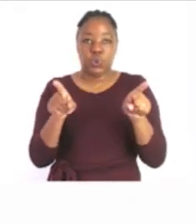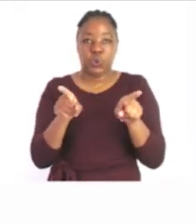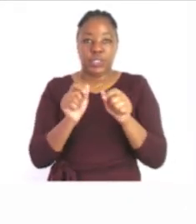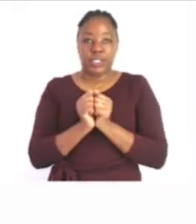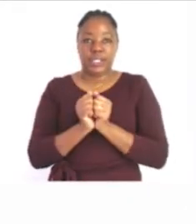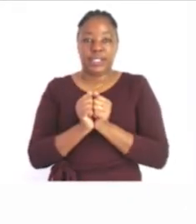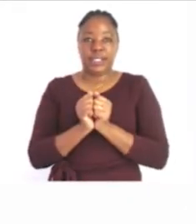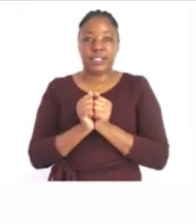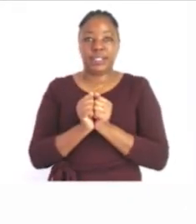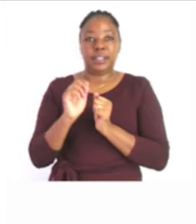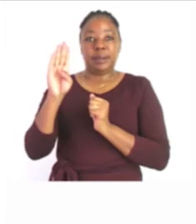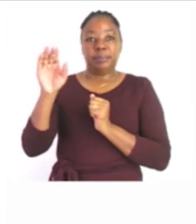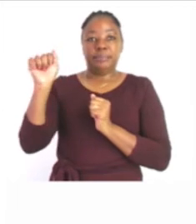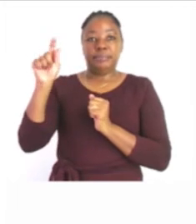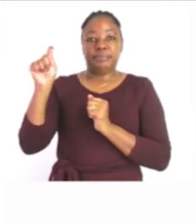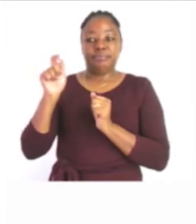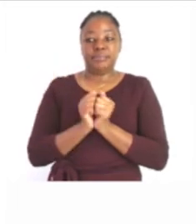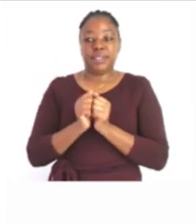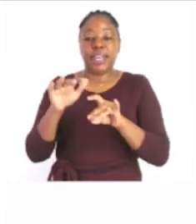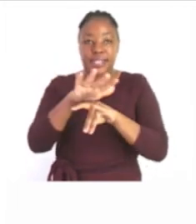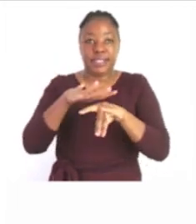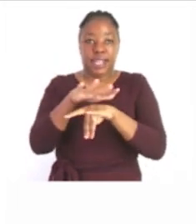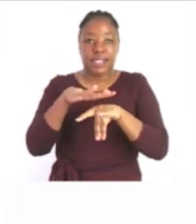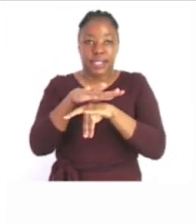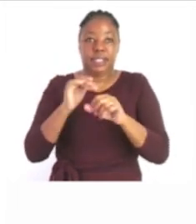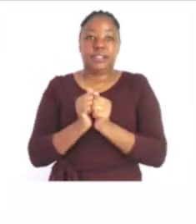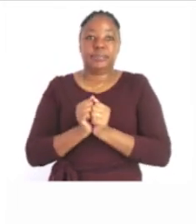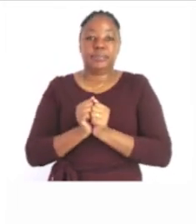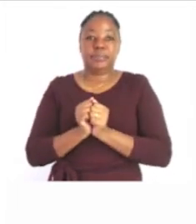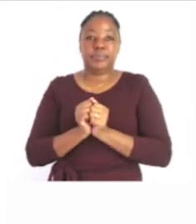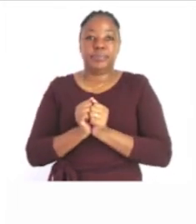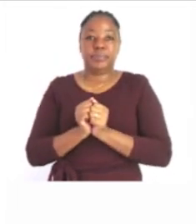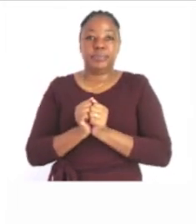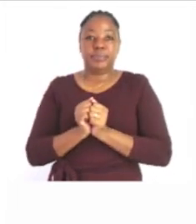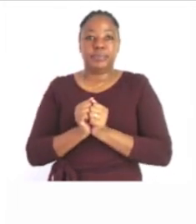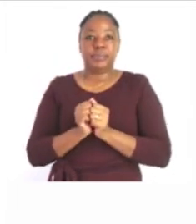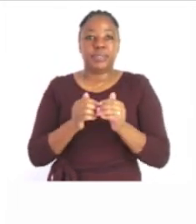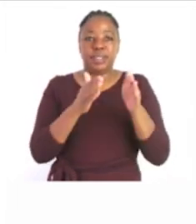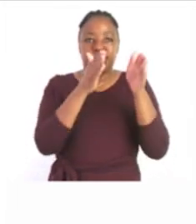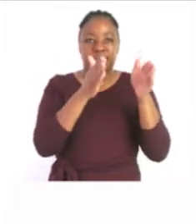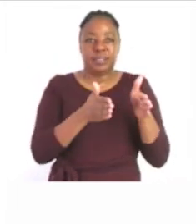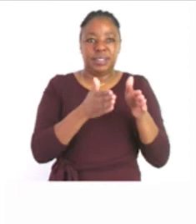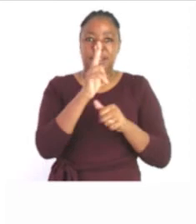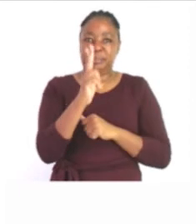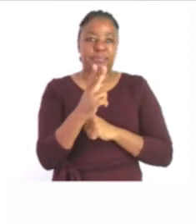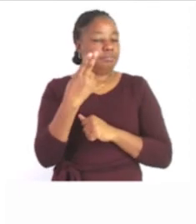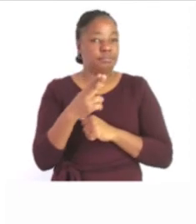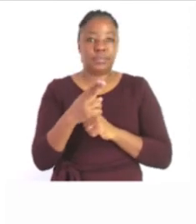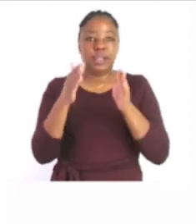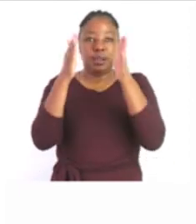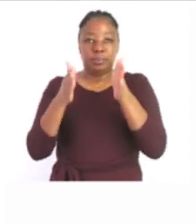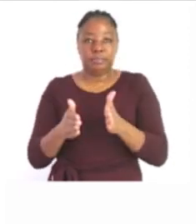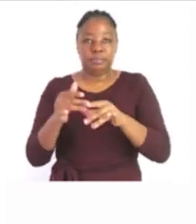a creature. Now, a creature can't be a person. A bat can't be a place. A bat can't really